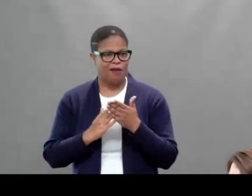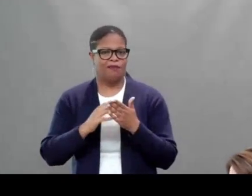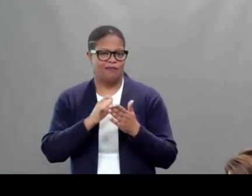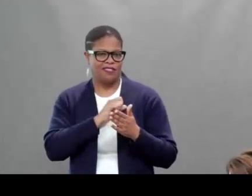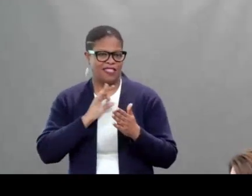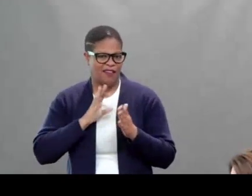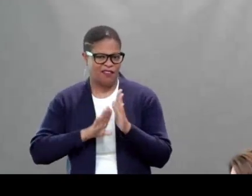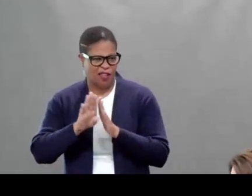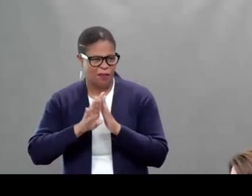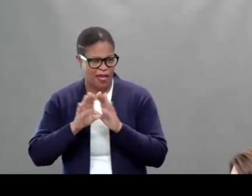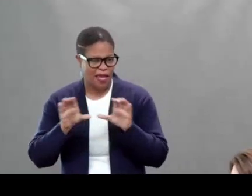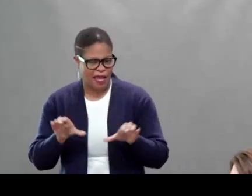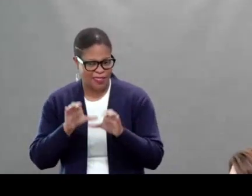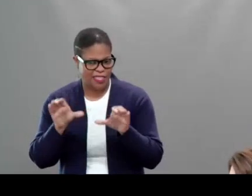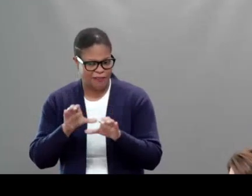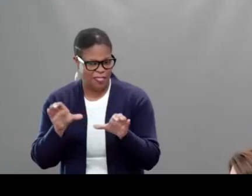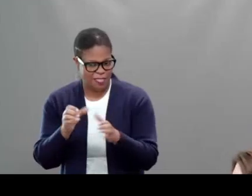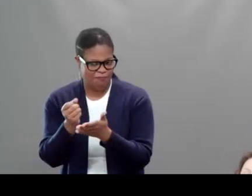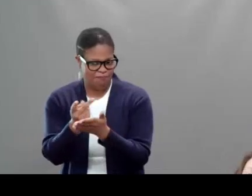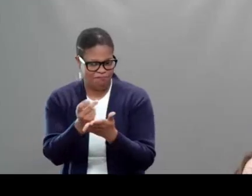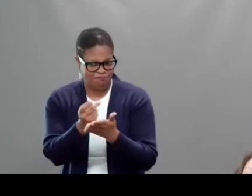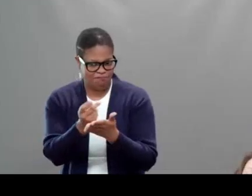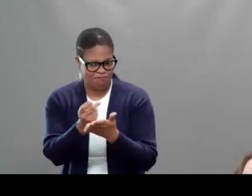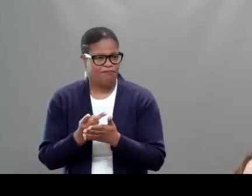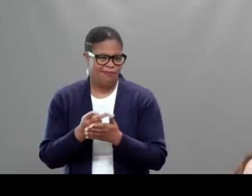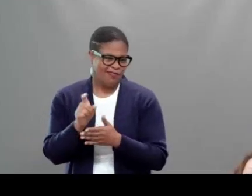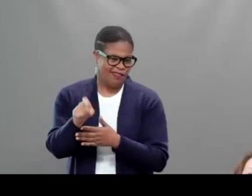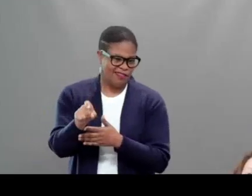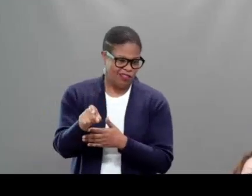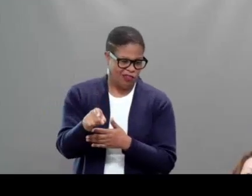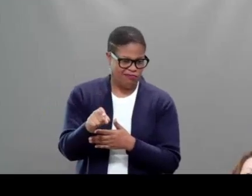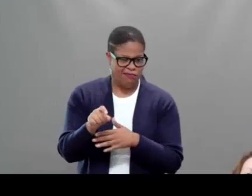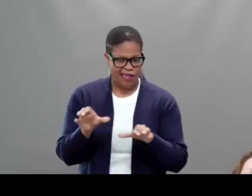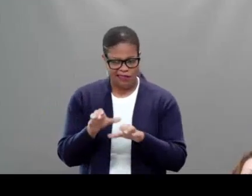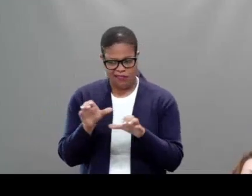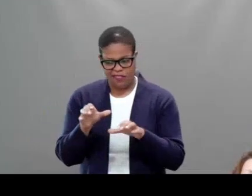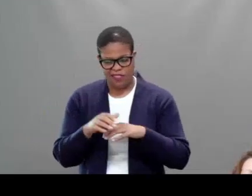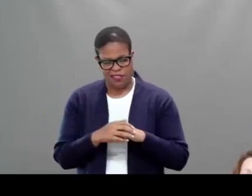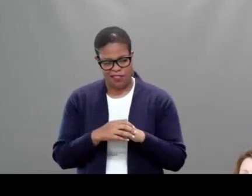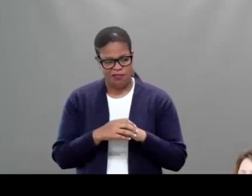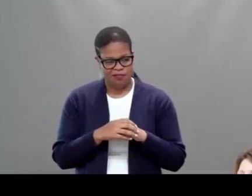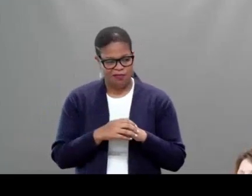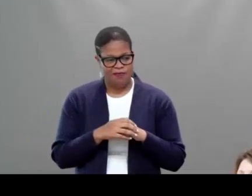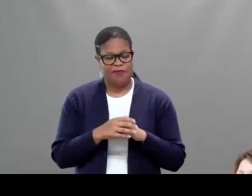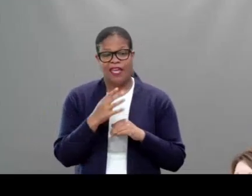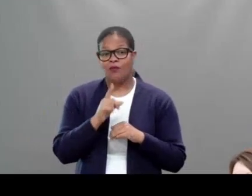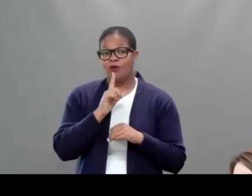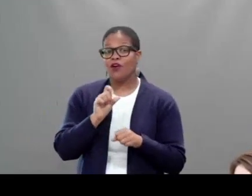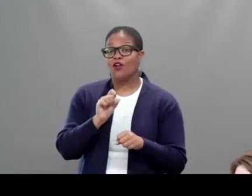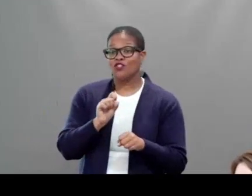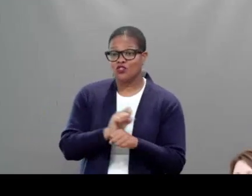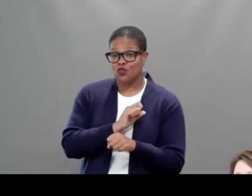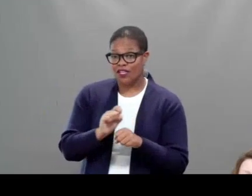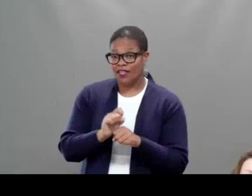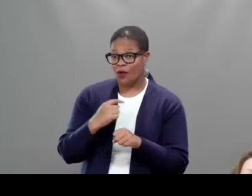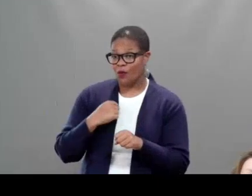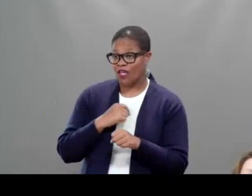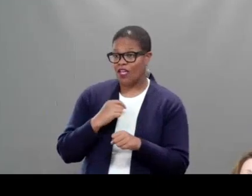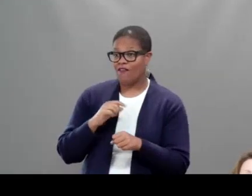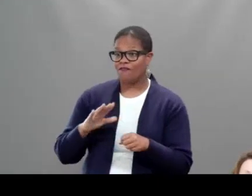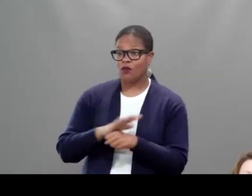development activities that are necessary, and ensuring that we